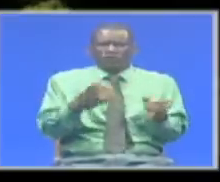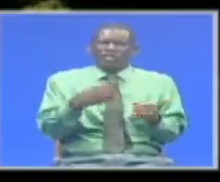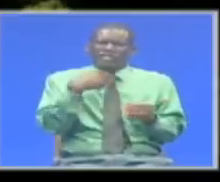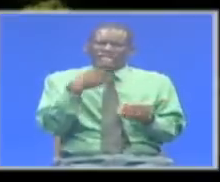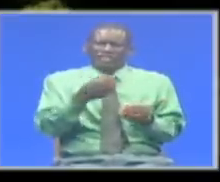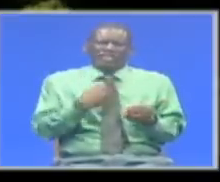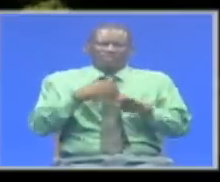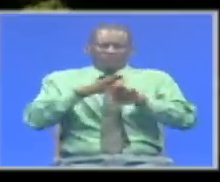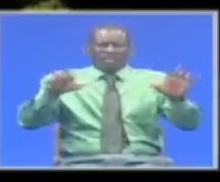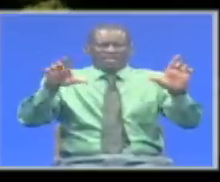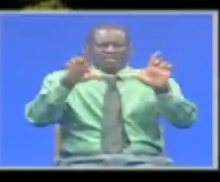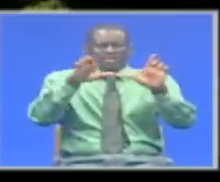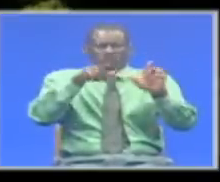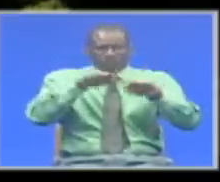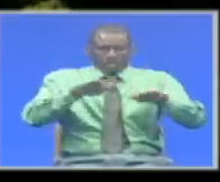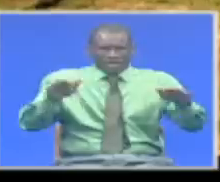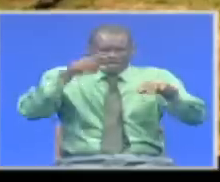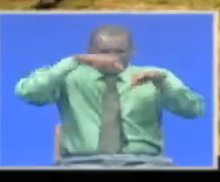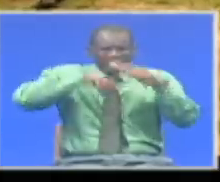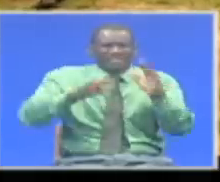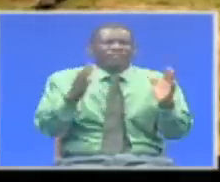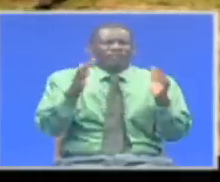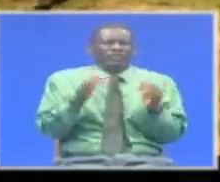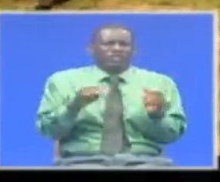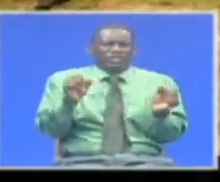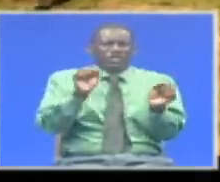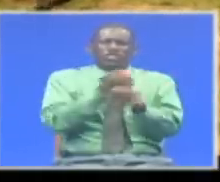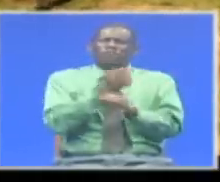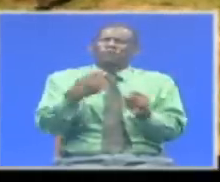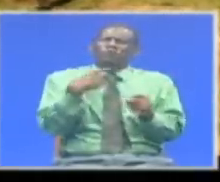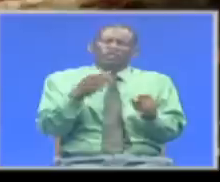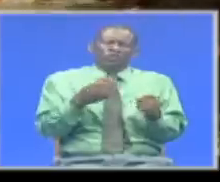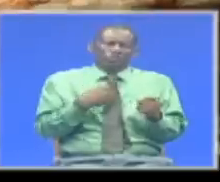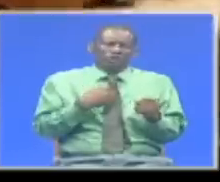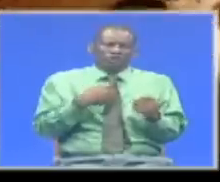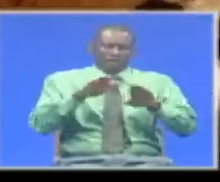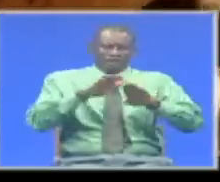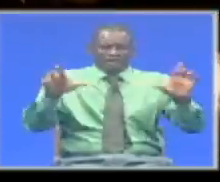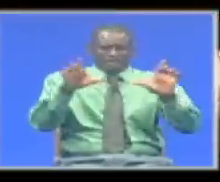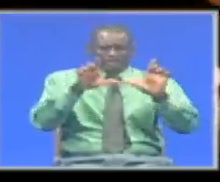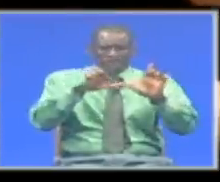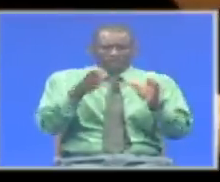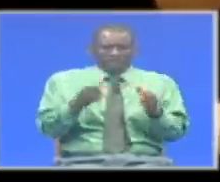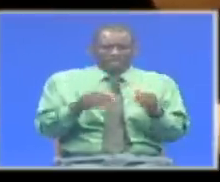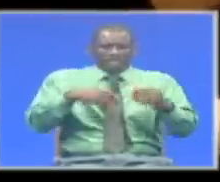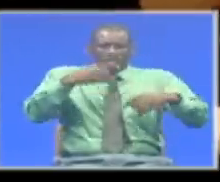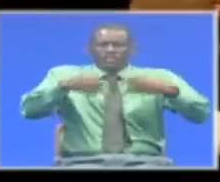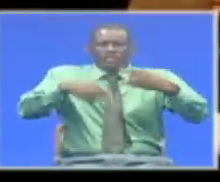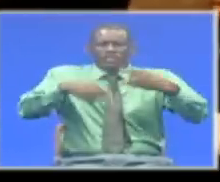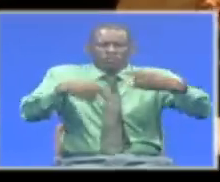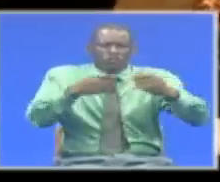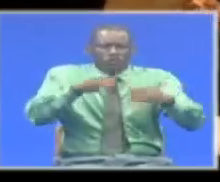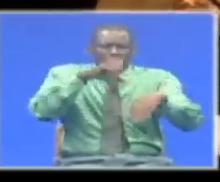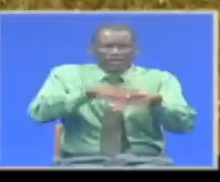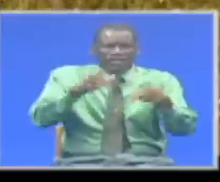genuine titles to the land within the forest. You cannot say that this is illegal when the process of getting that title